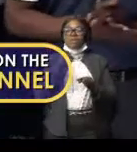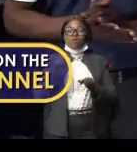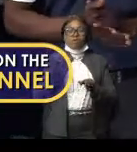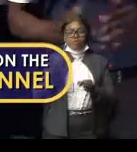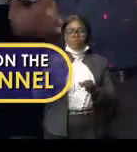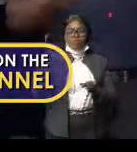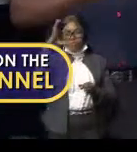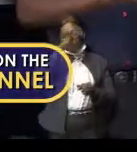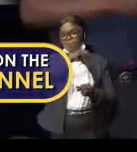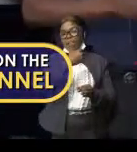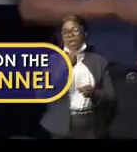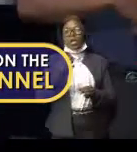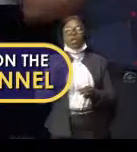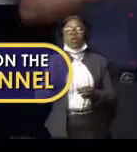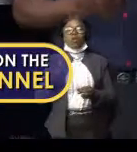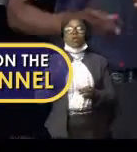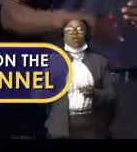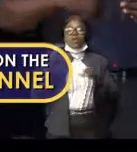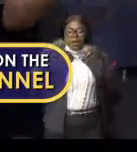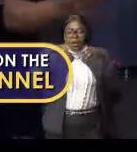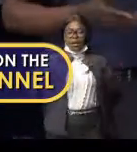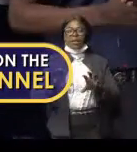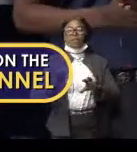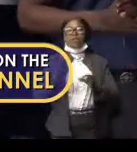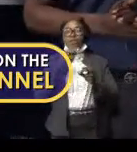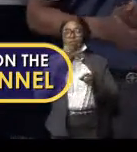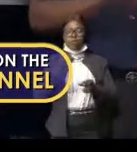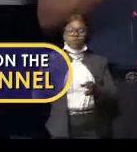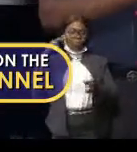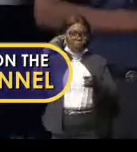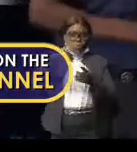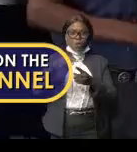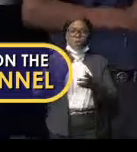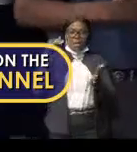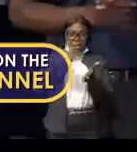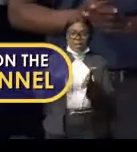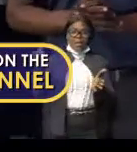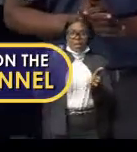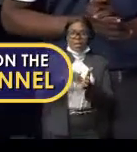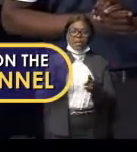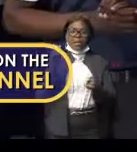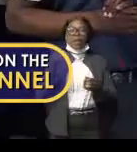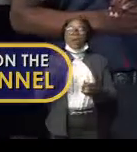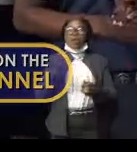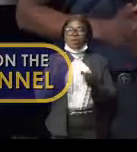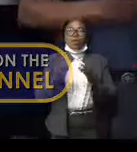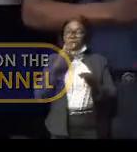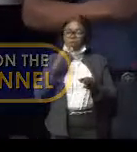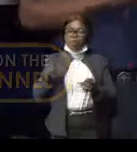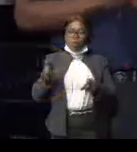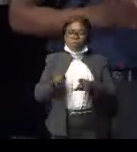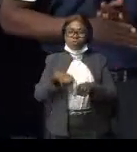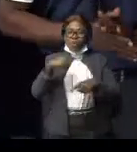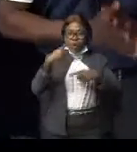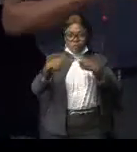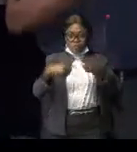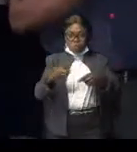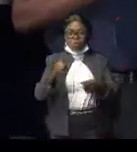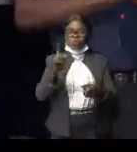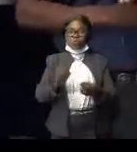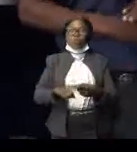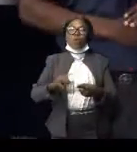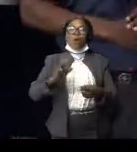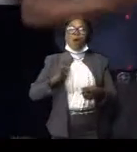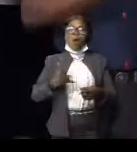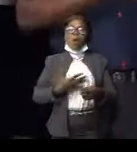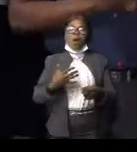of the classes or you want to watch over and over again. Subscribe to LASUBEB YouTube channel to get notification